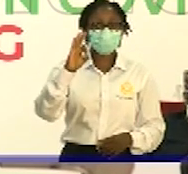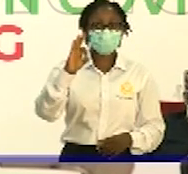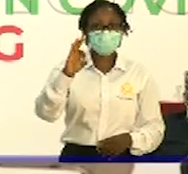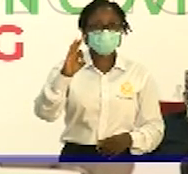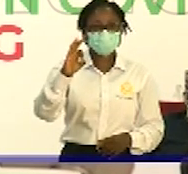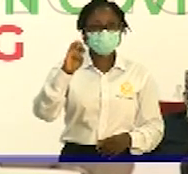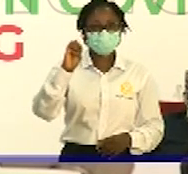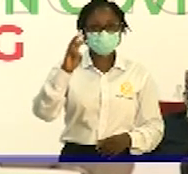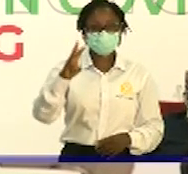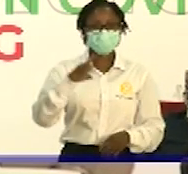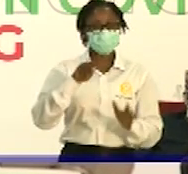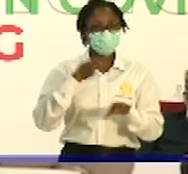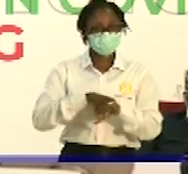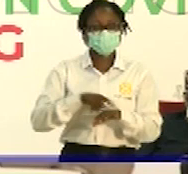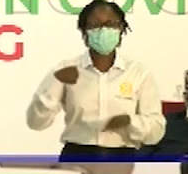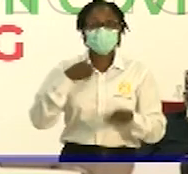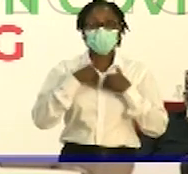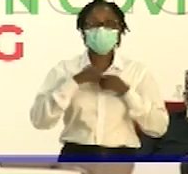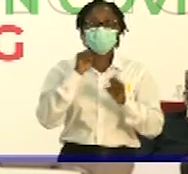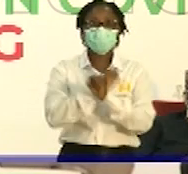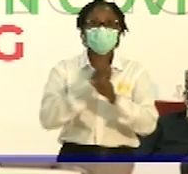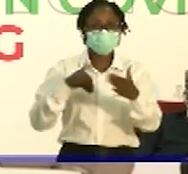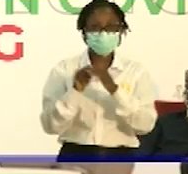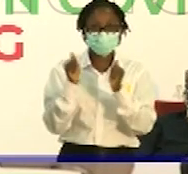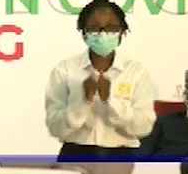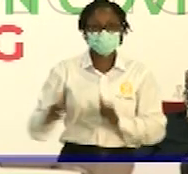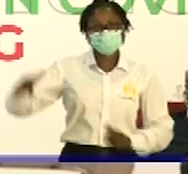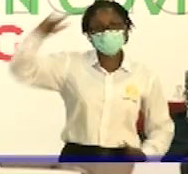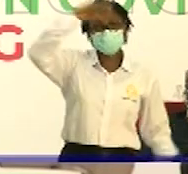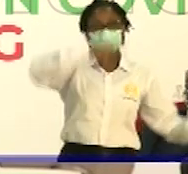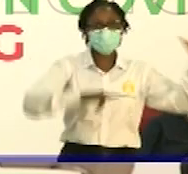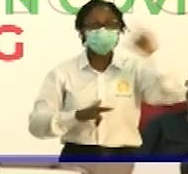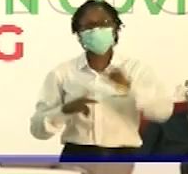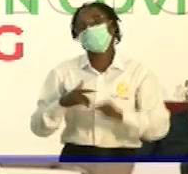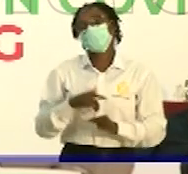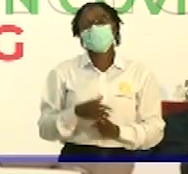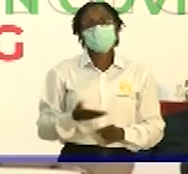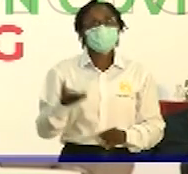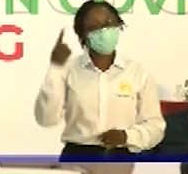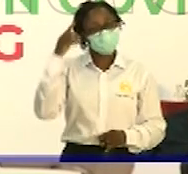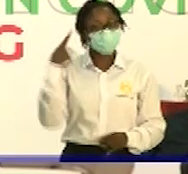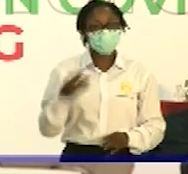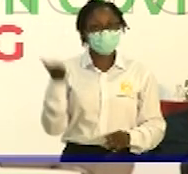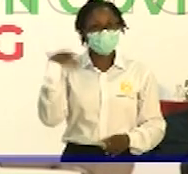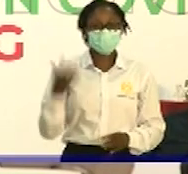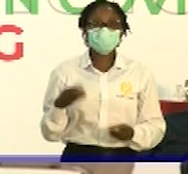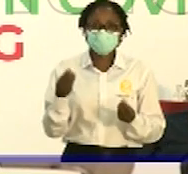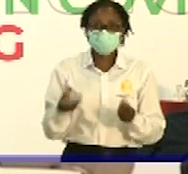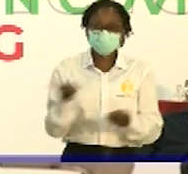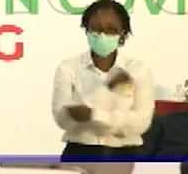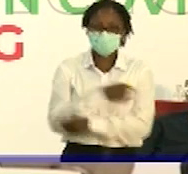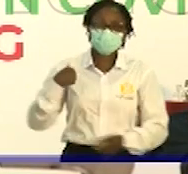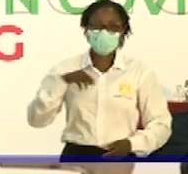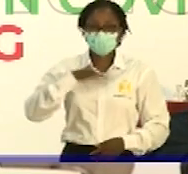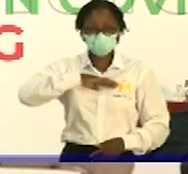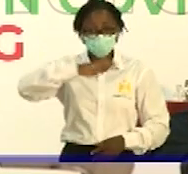We have been working closely with the aviation and port health authorities over the last few days, and we are confident that